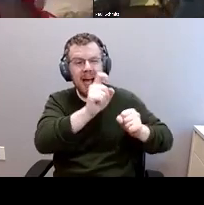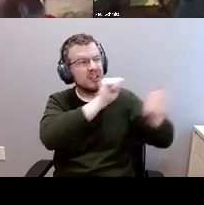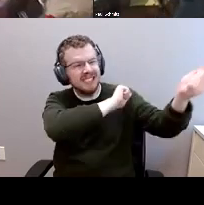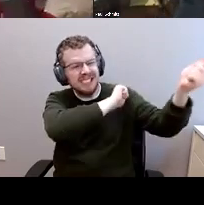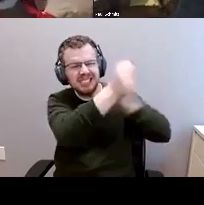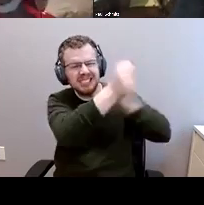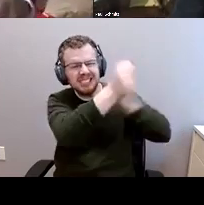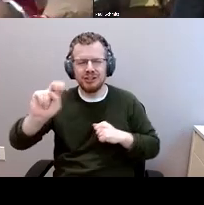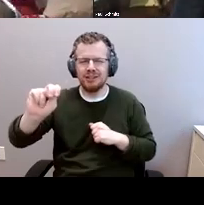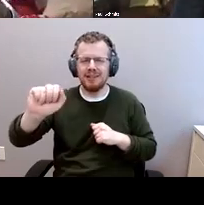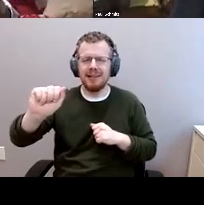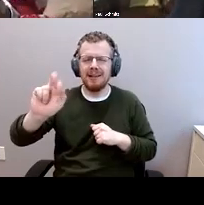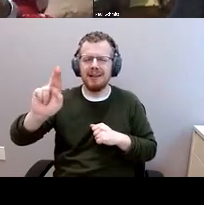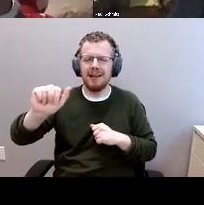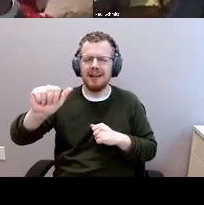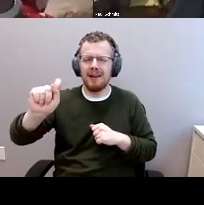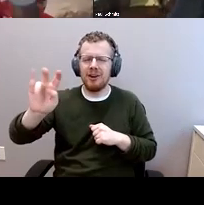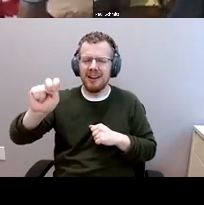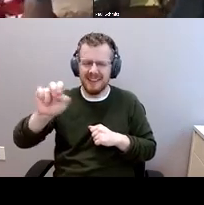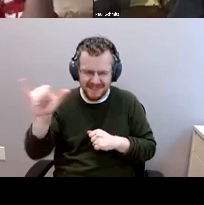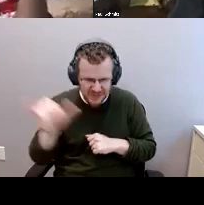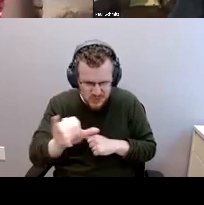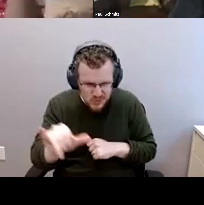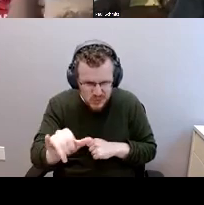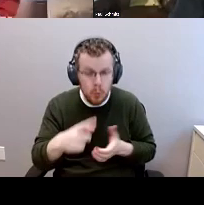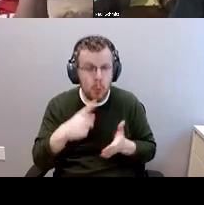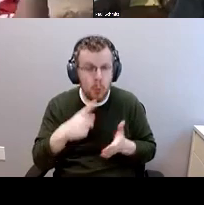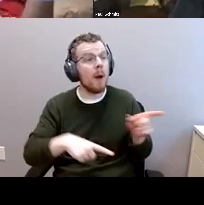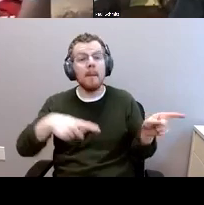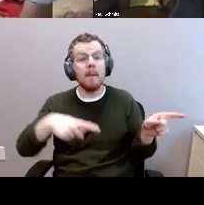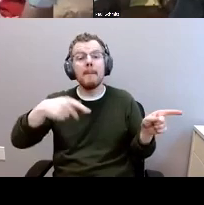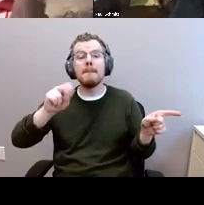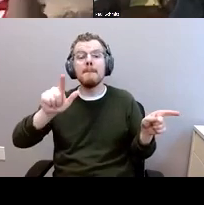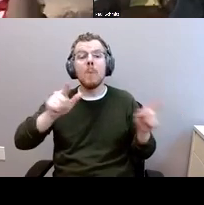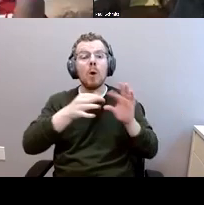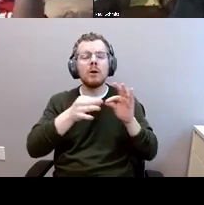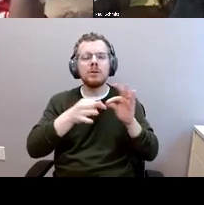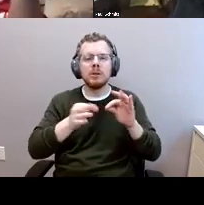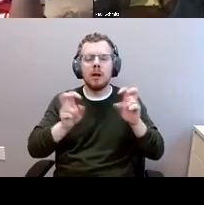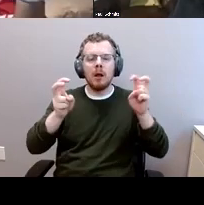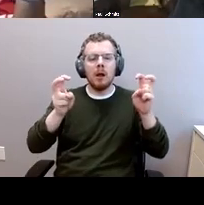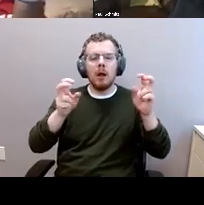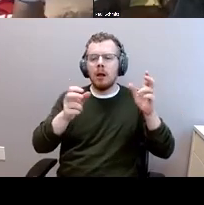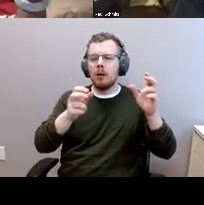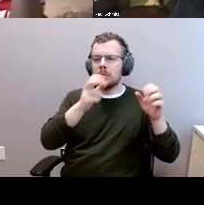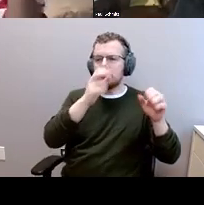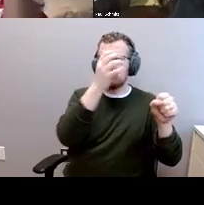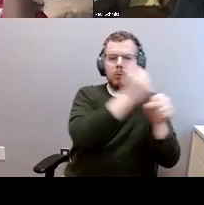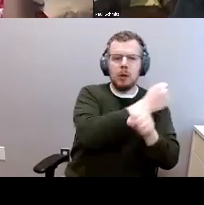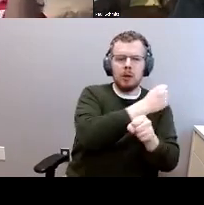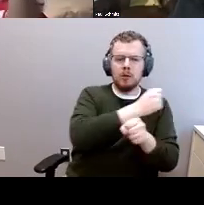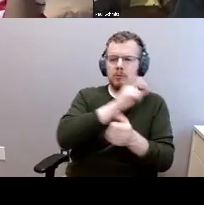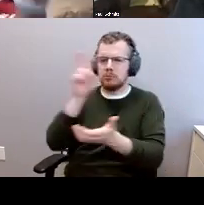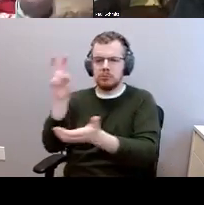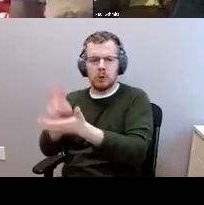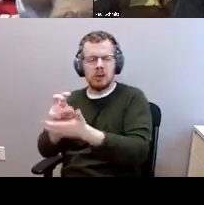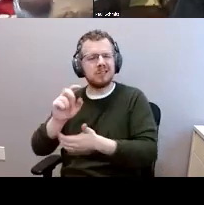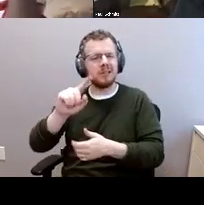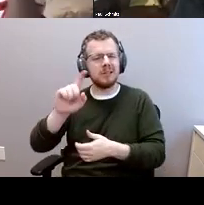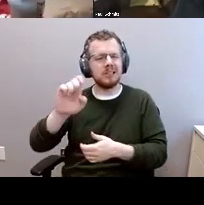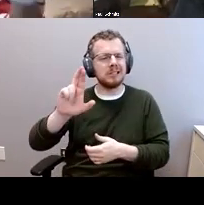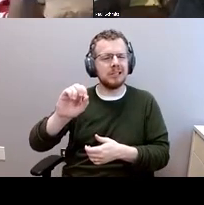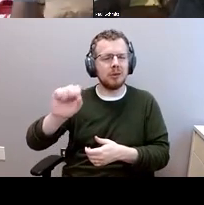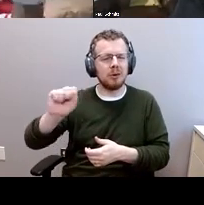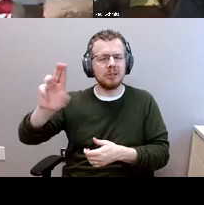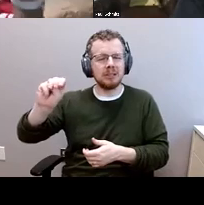strategy, because part also what Paul was talking about is this zero sum. The idea, we know this, right? That if somebody's